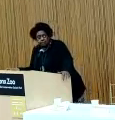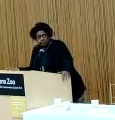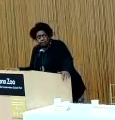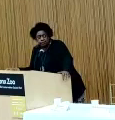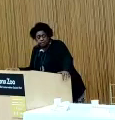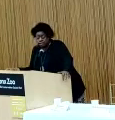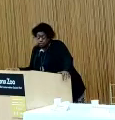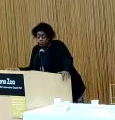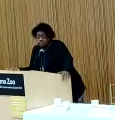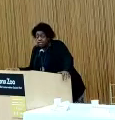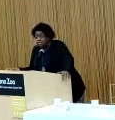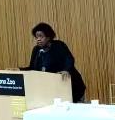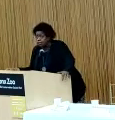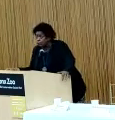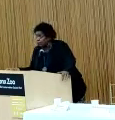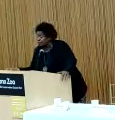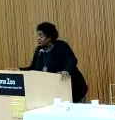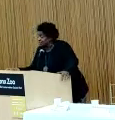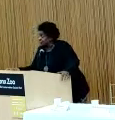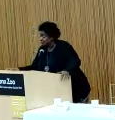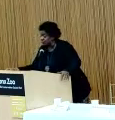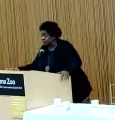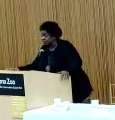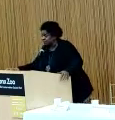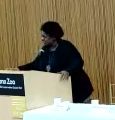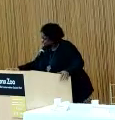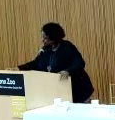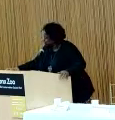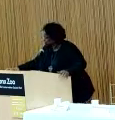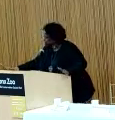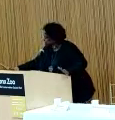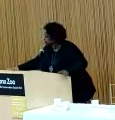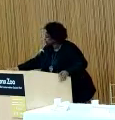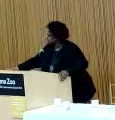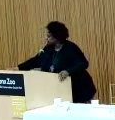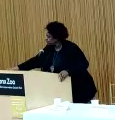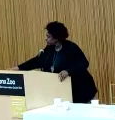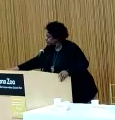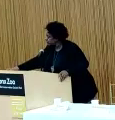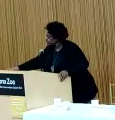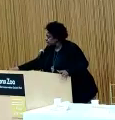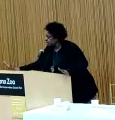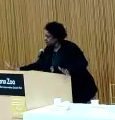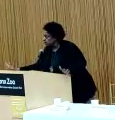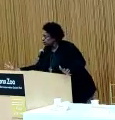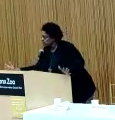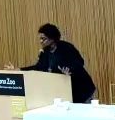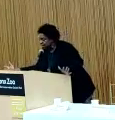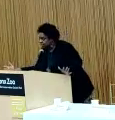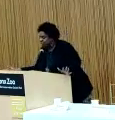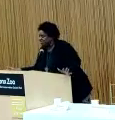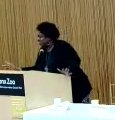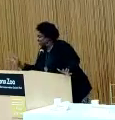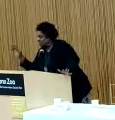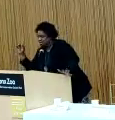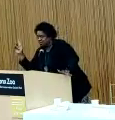business there's enough business out here for all of us but let's do it ethically we are